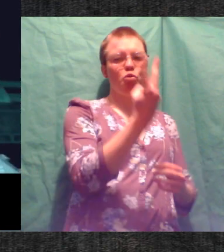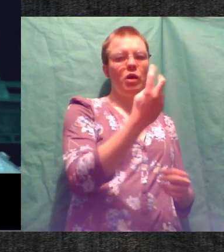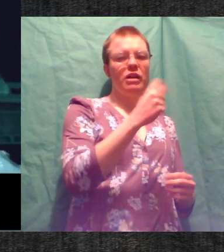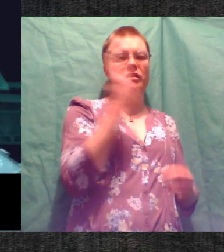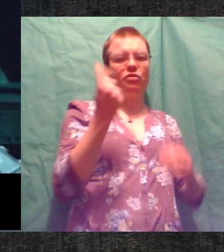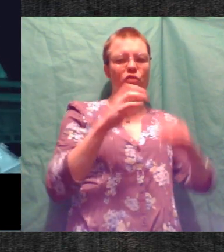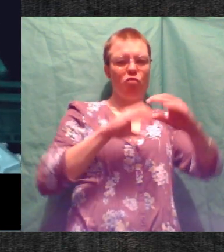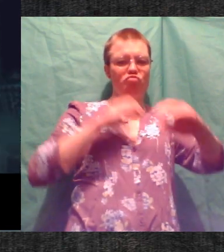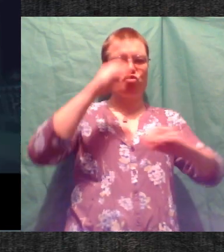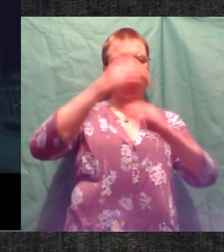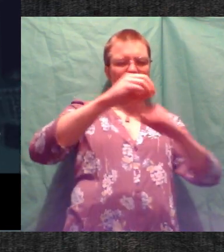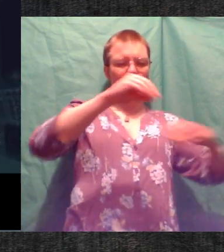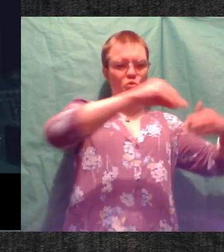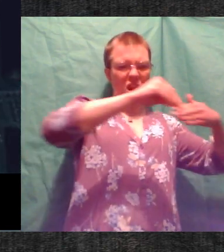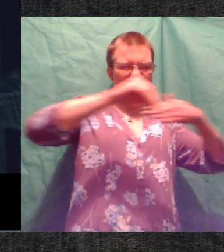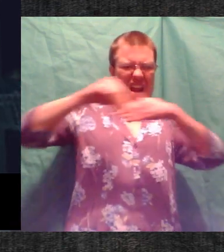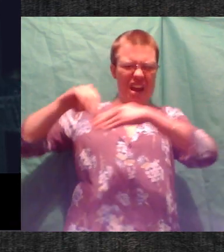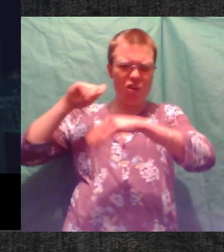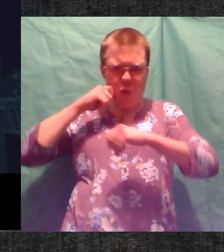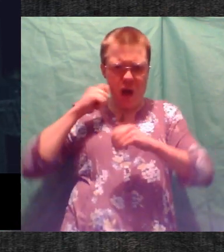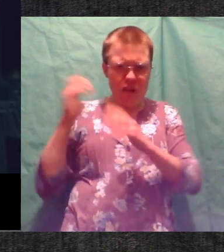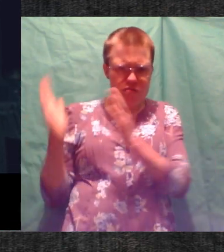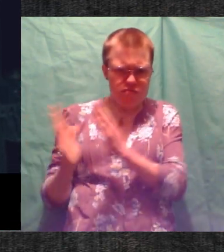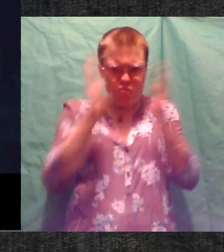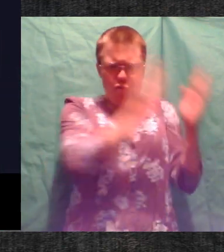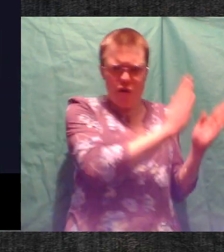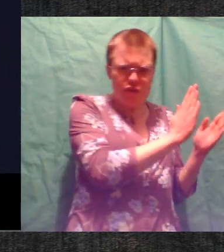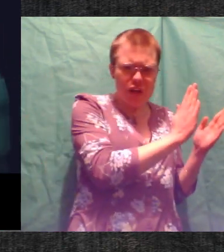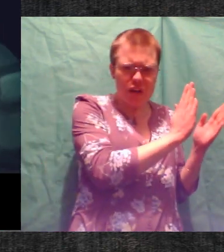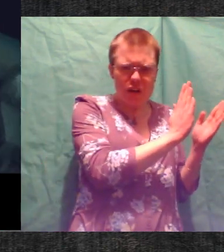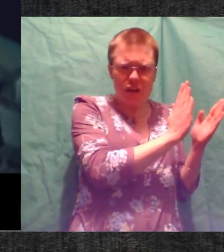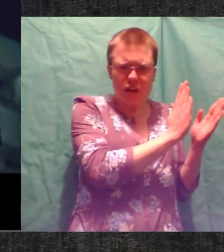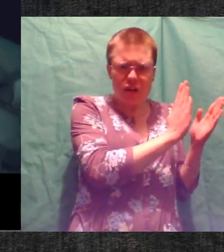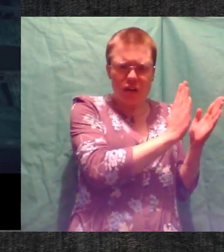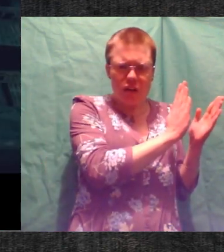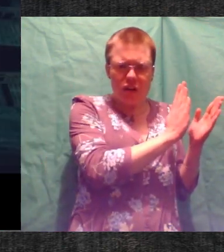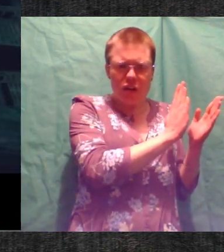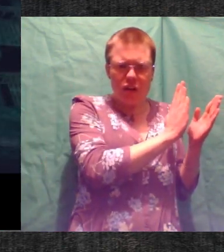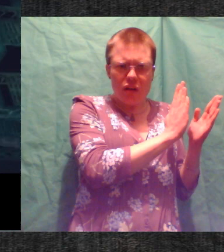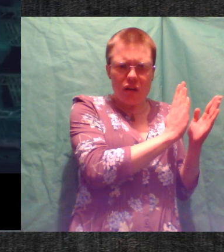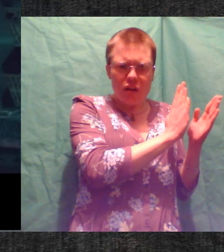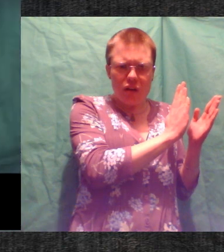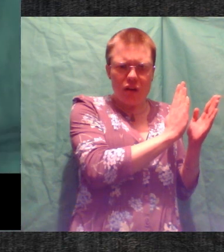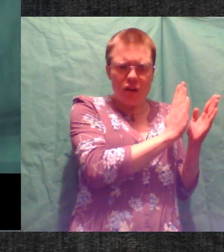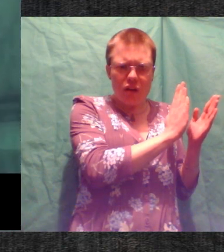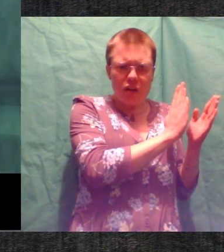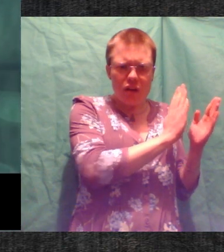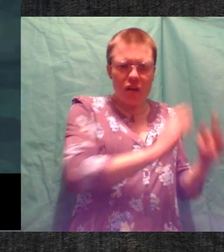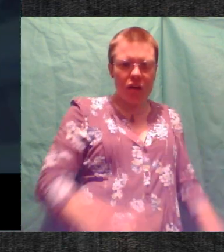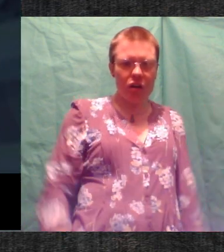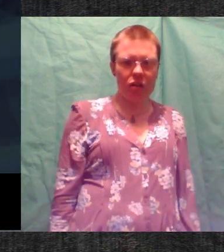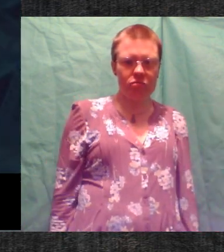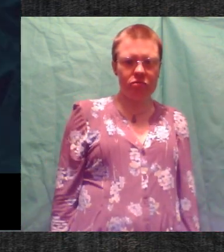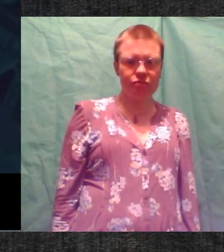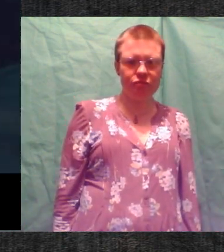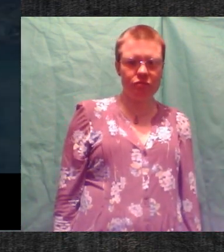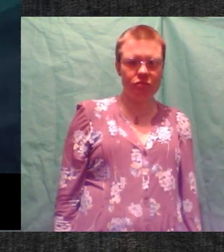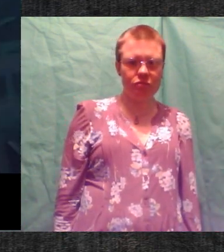21st century! It's moving.